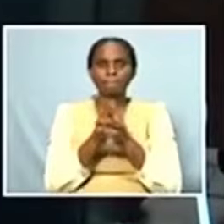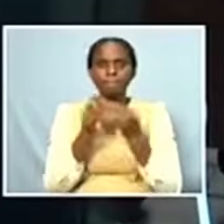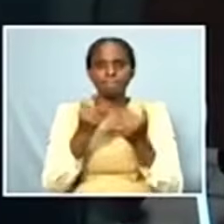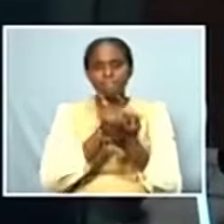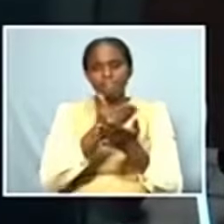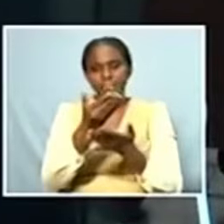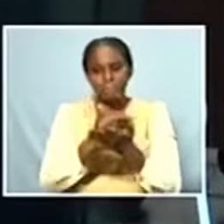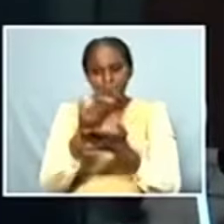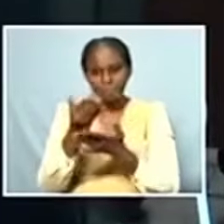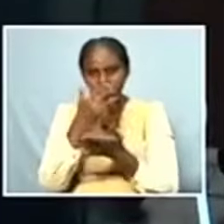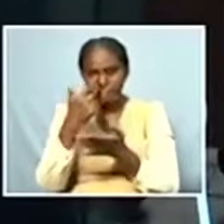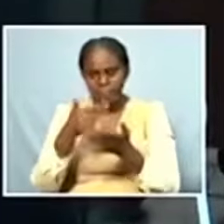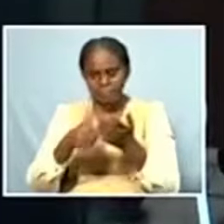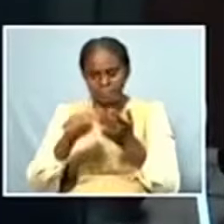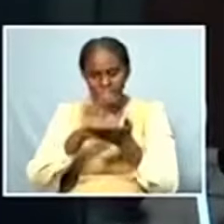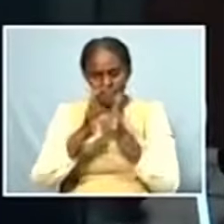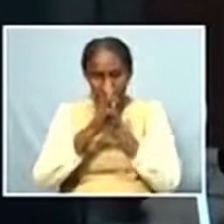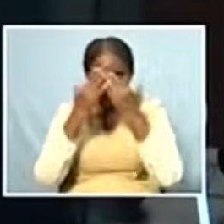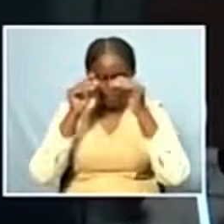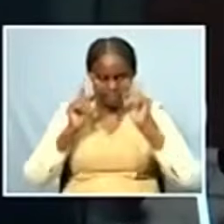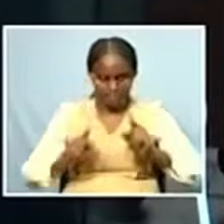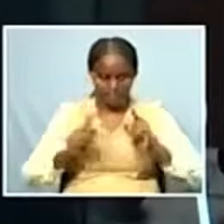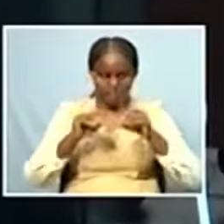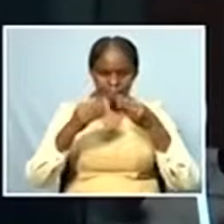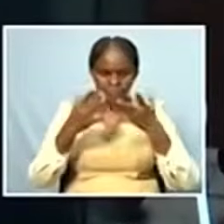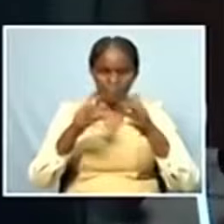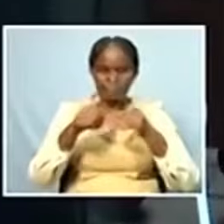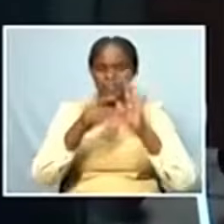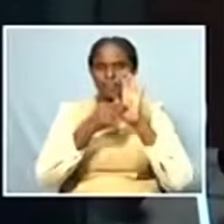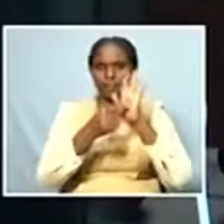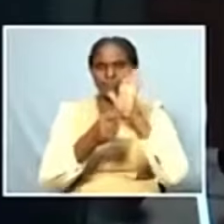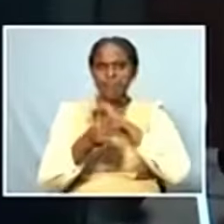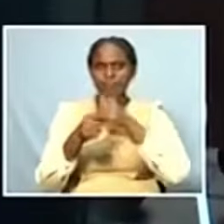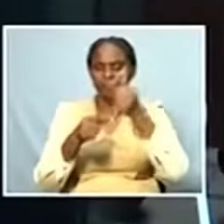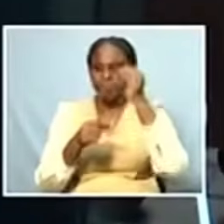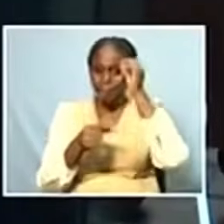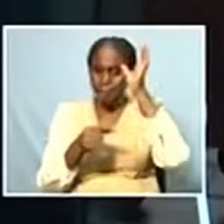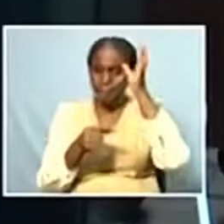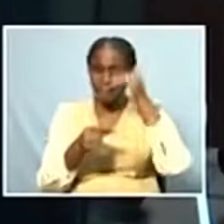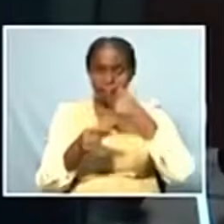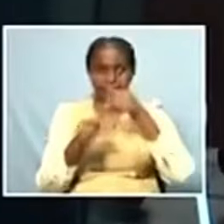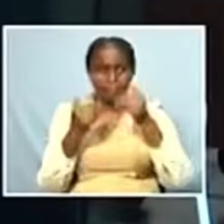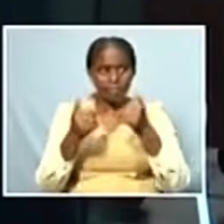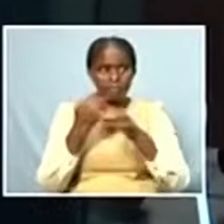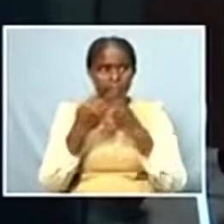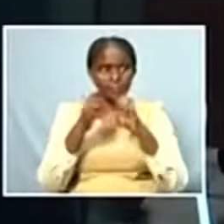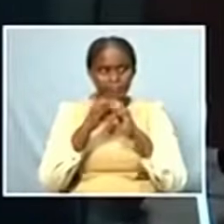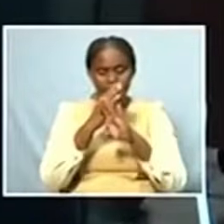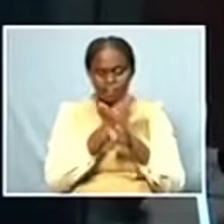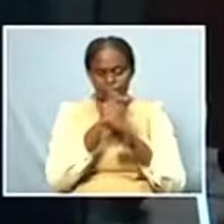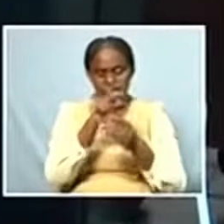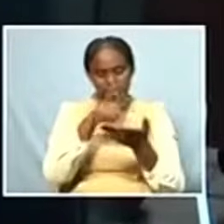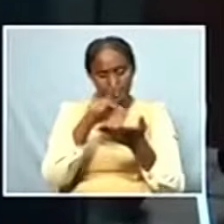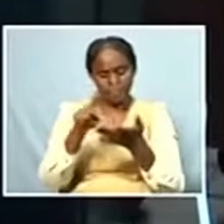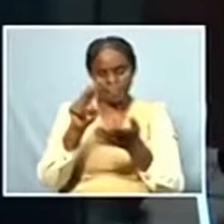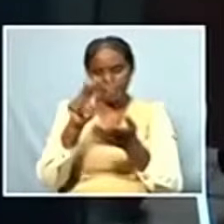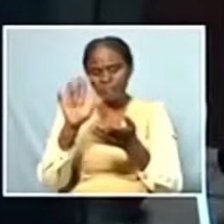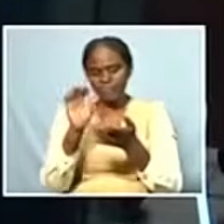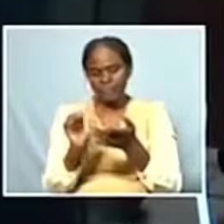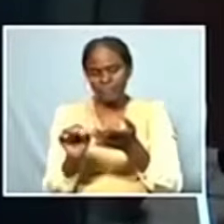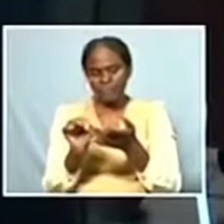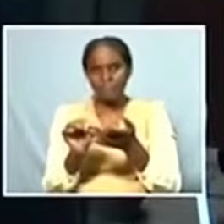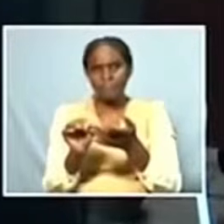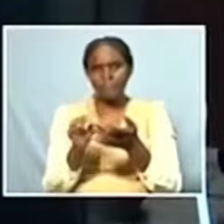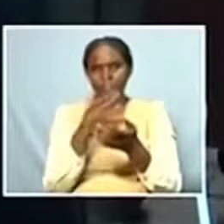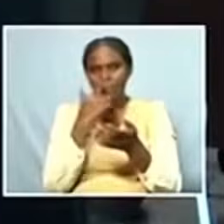procurement people must be alert to understand the person they are giving, have they demonstrated capacity. And even before you pay the